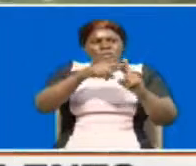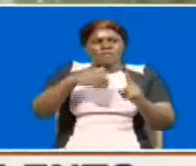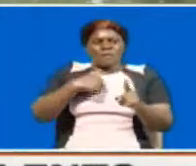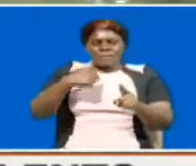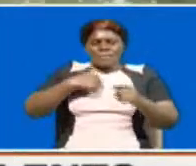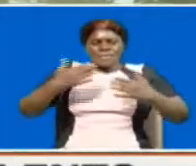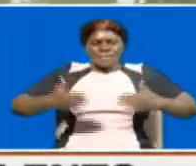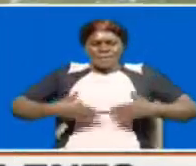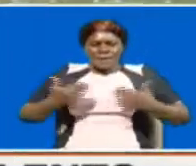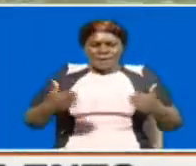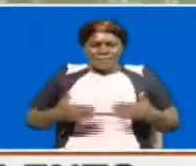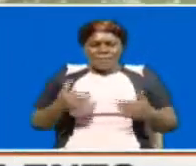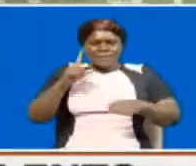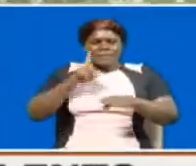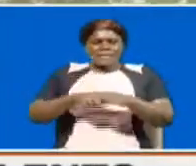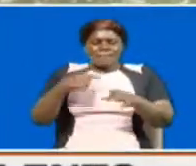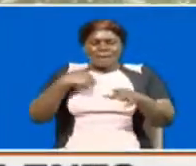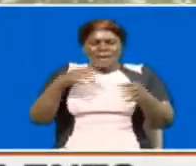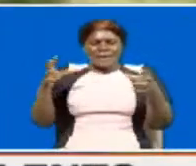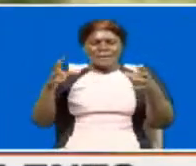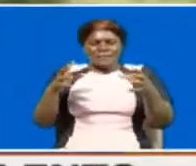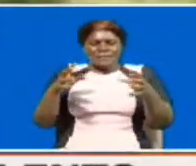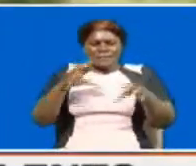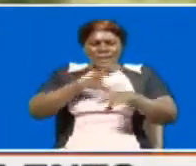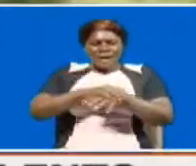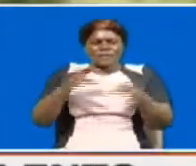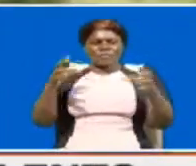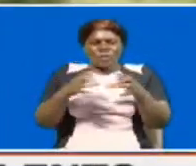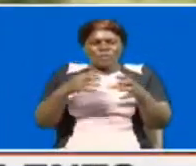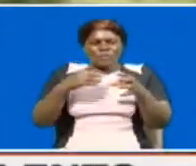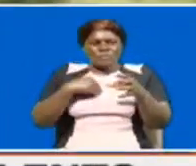me happy. When I get the ball,